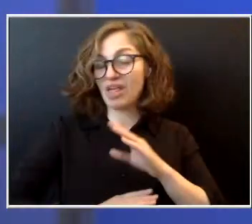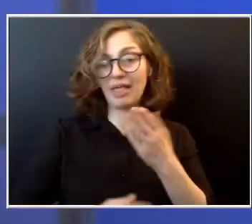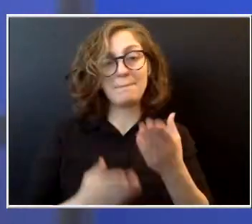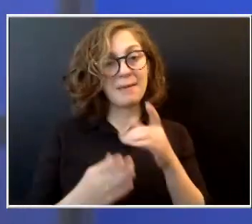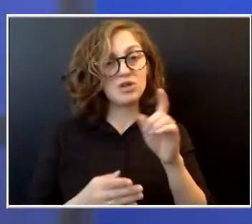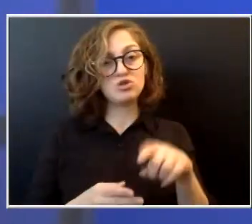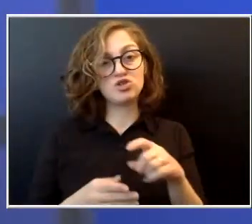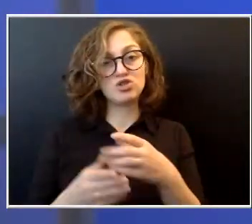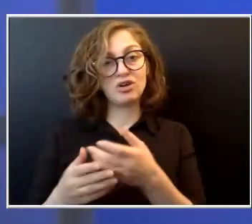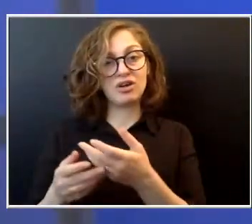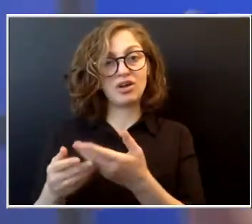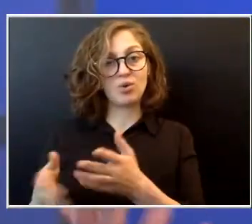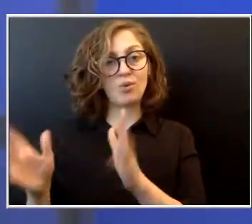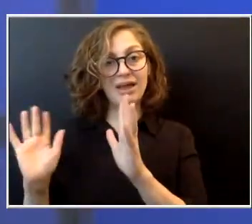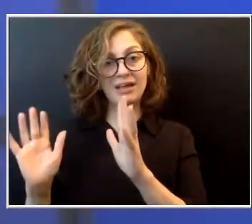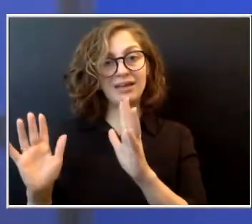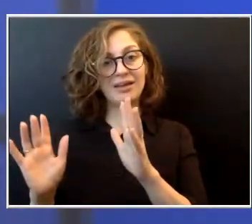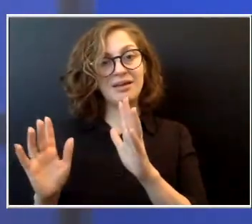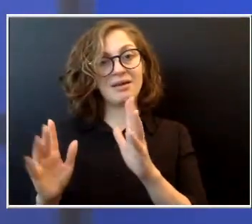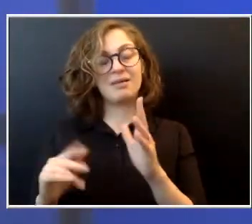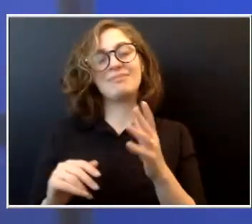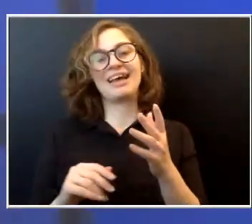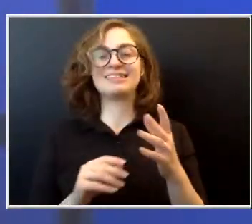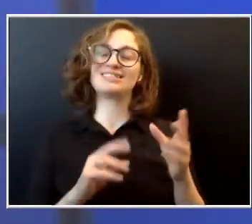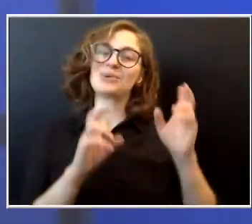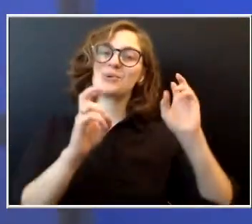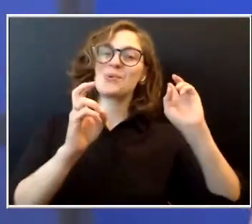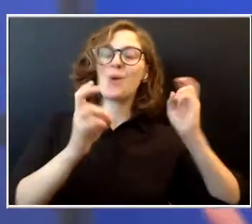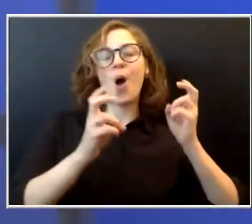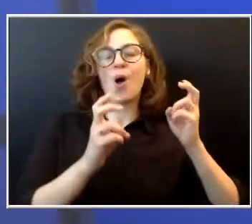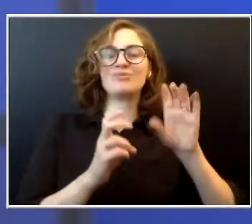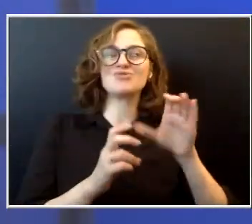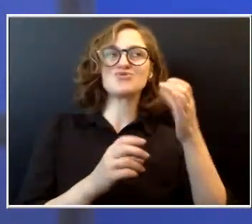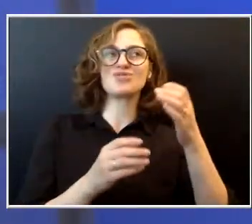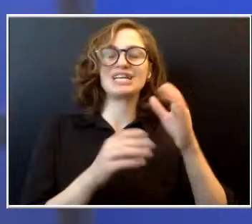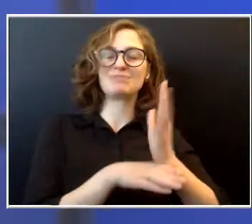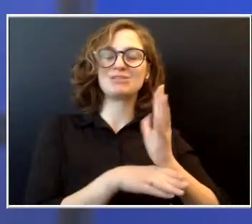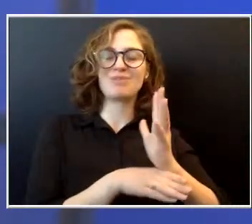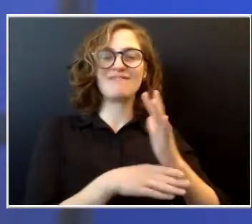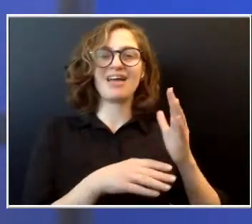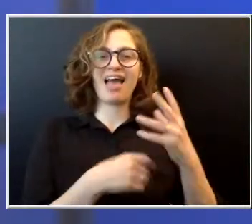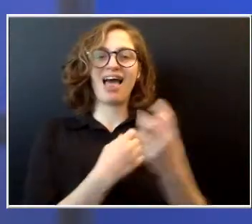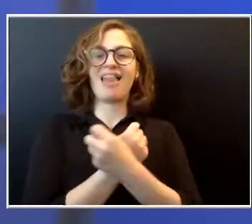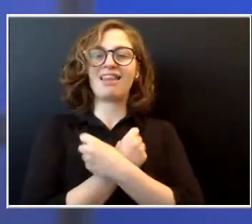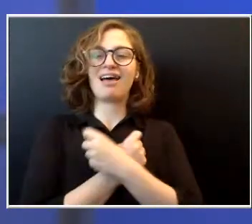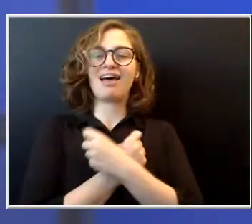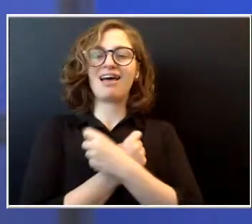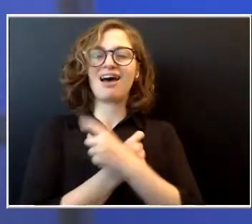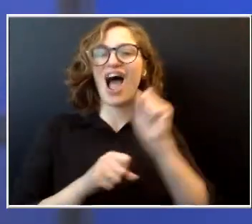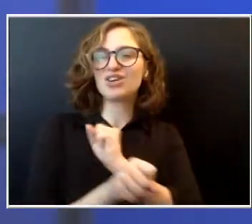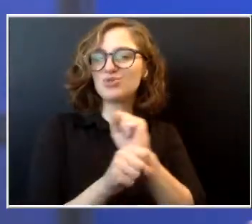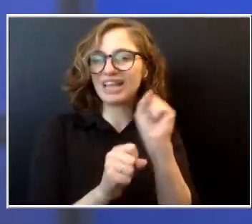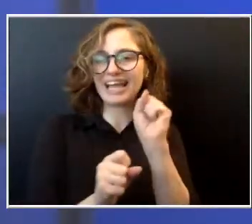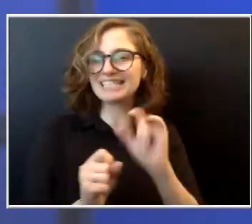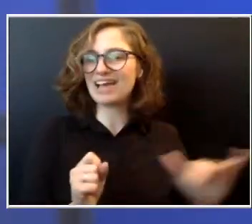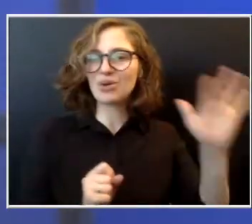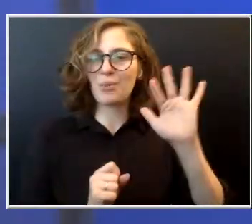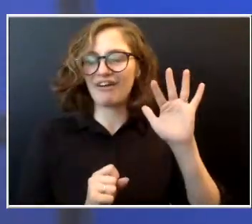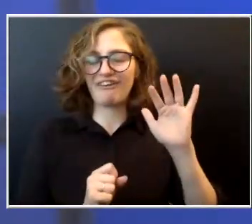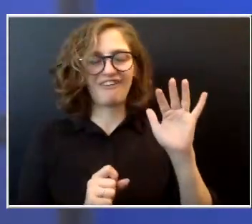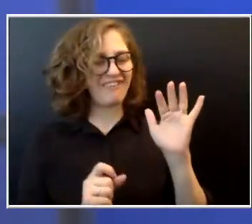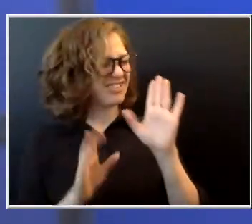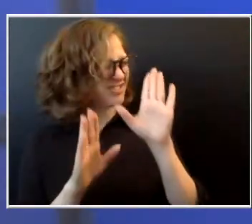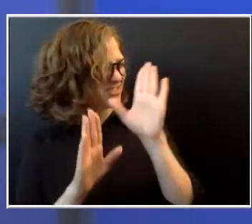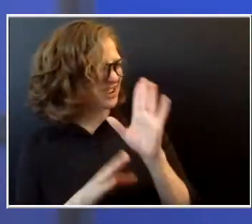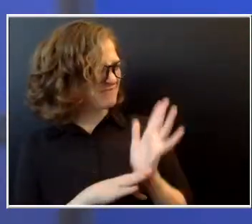Christmas movie, love actually is all around us. And while you're in this relationship, oh, that's one of the best. Yeah. But while you're in this relationship